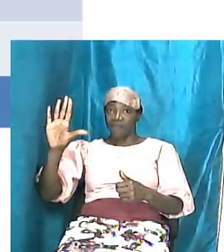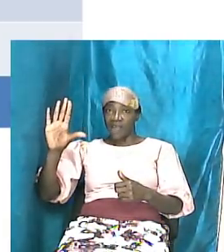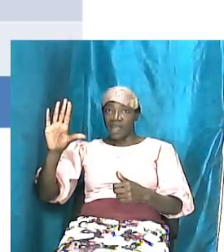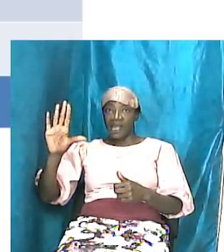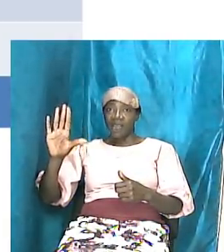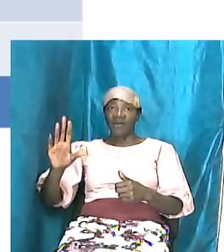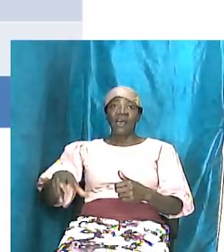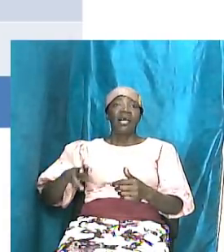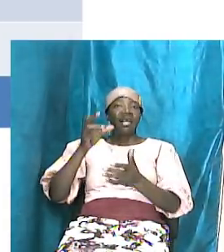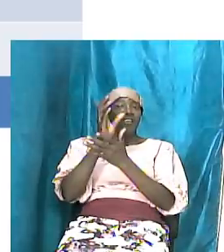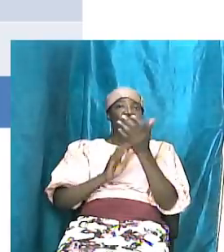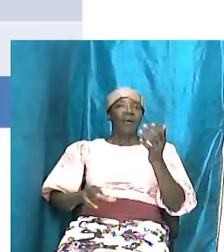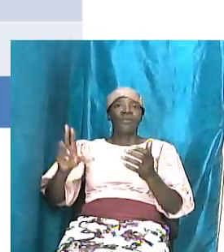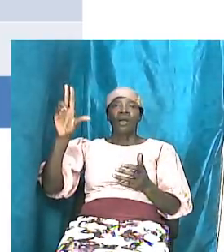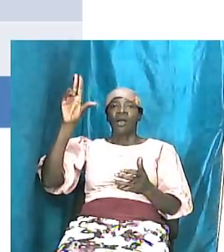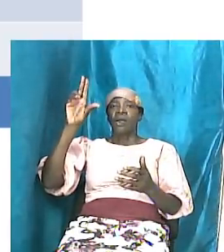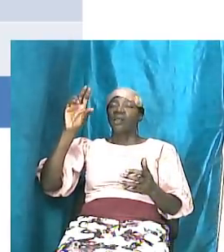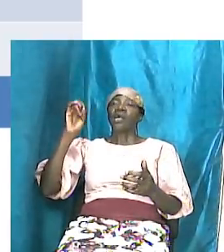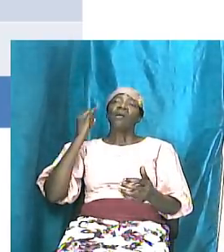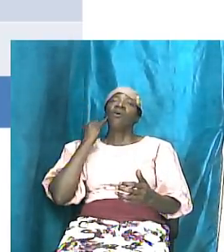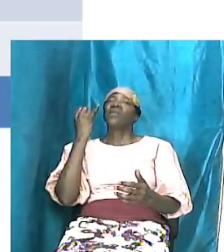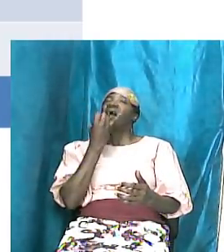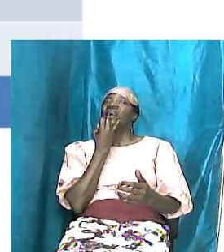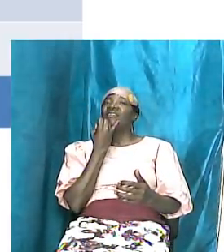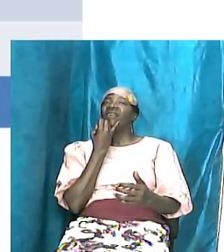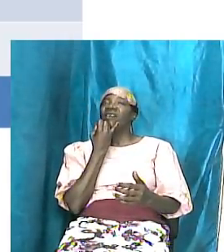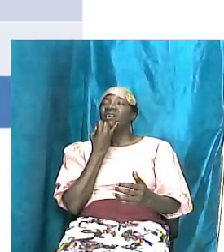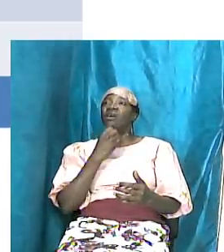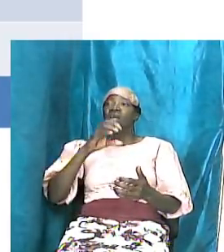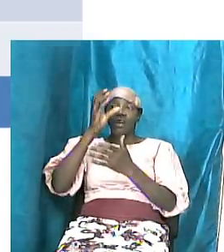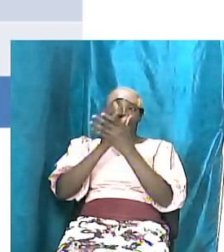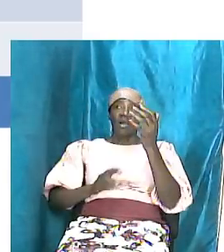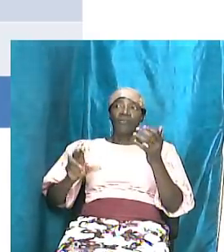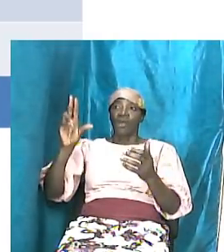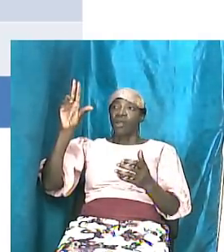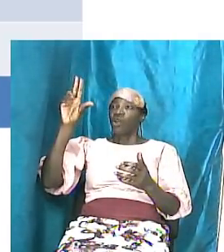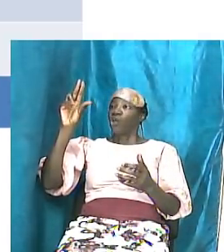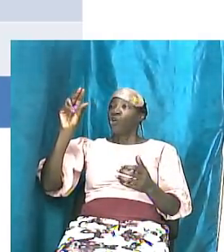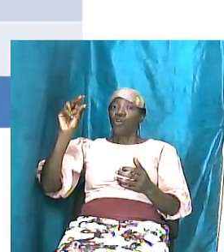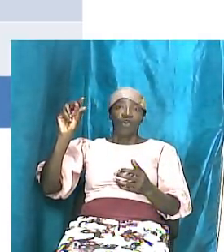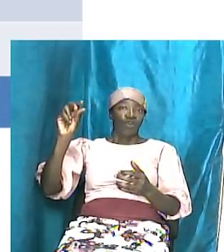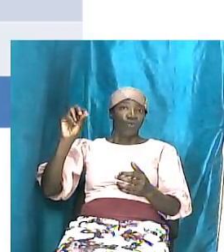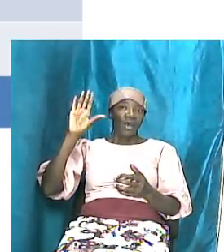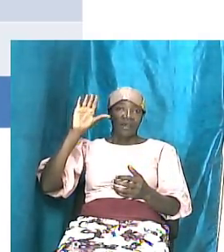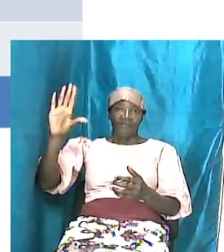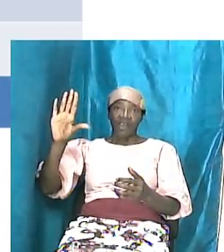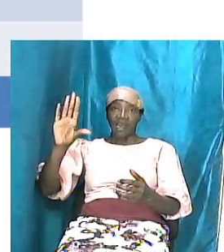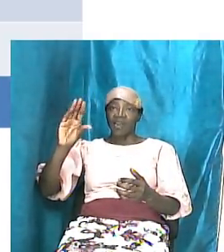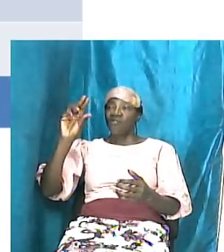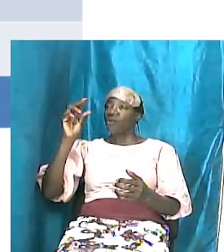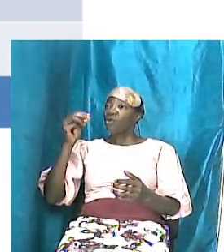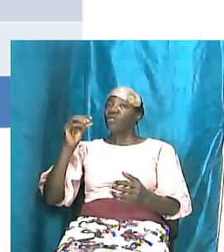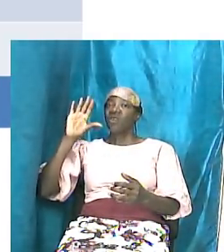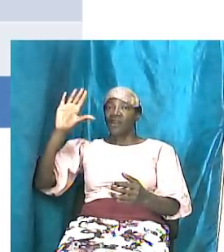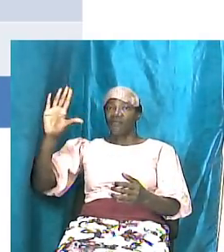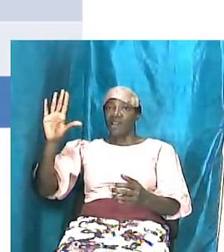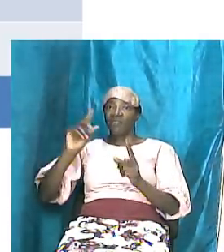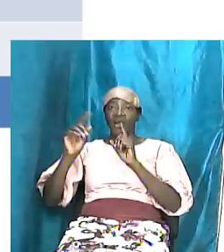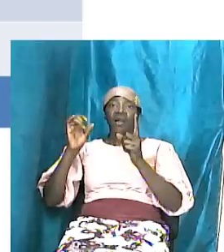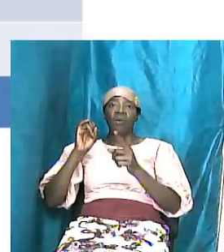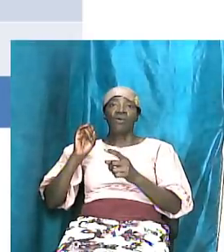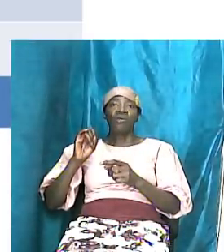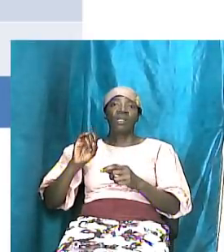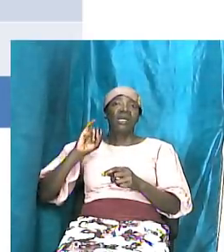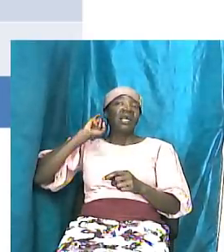to 35 speaks about another main figure, which was Jacob. And then finally in chapters 30 to 50, it speaks about